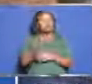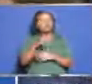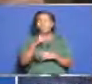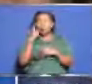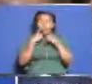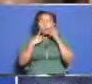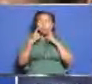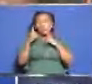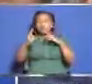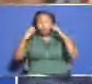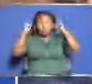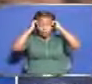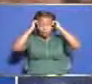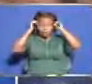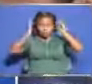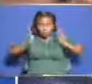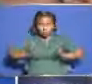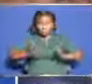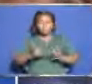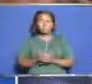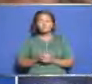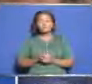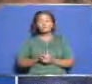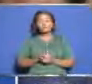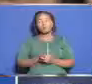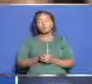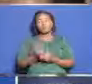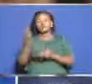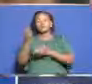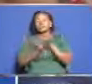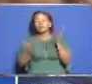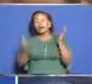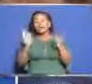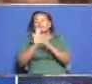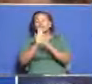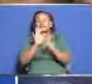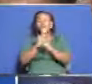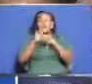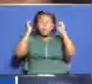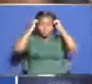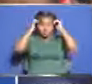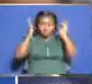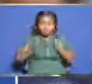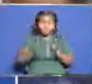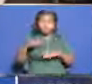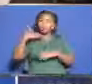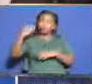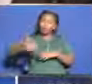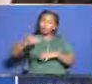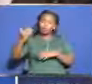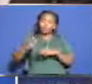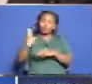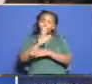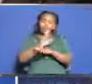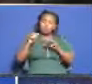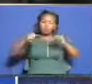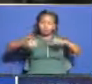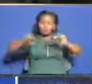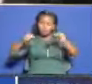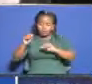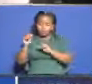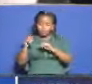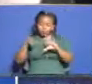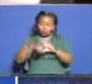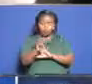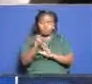Ria. Most students are said to use border border services to access the institution. She was yesterday